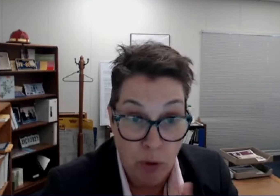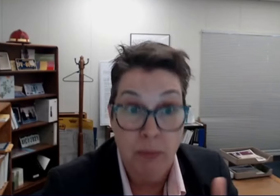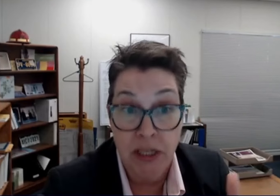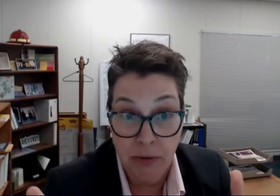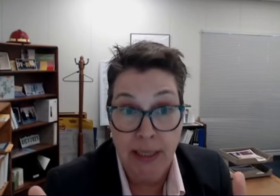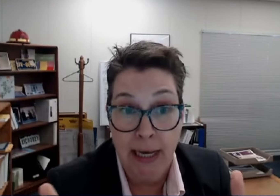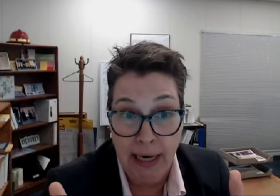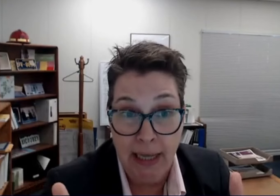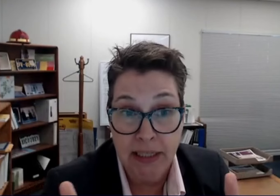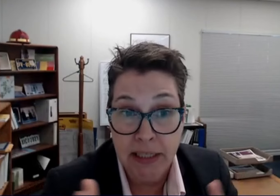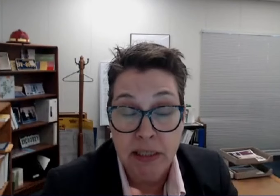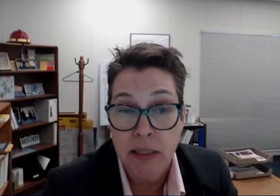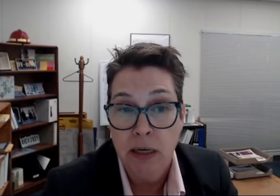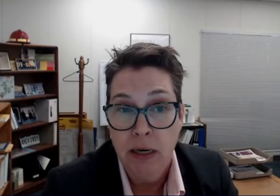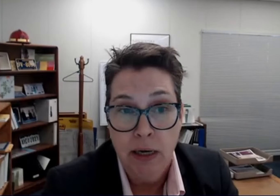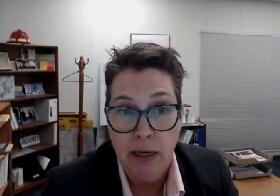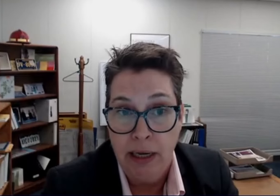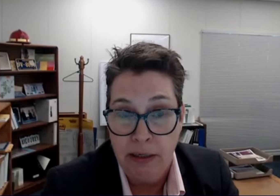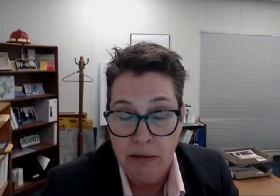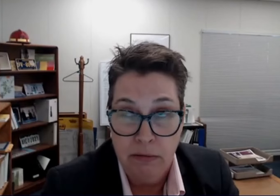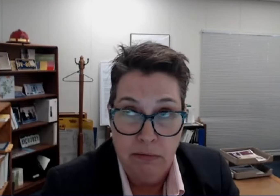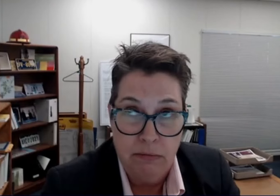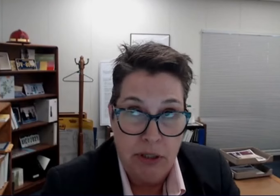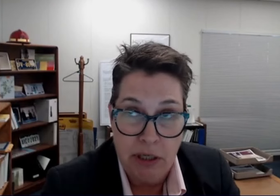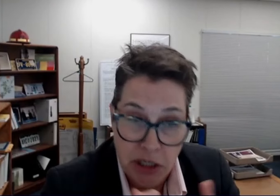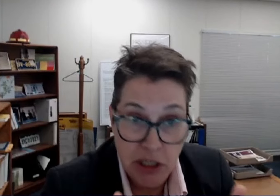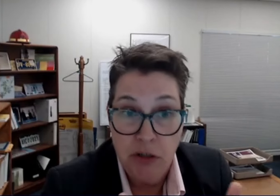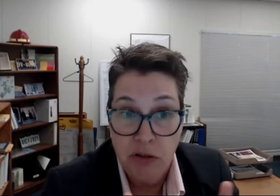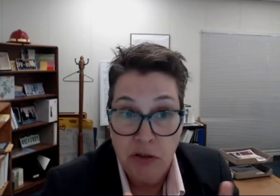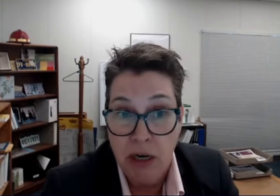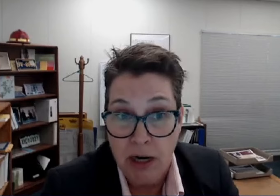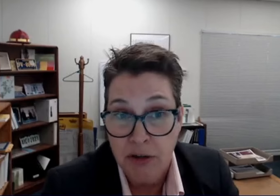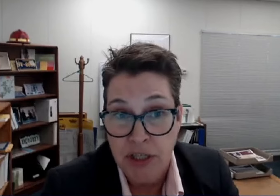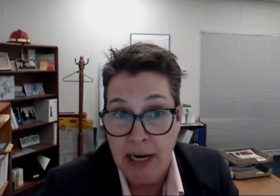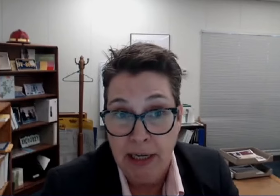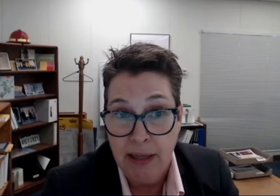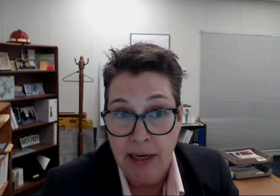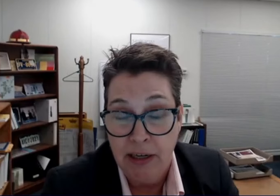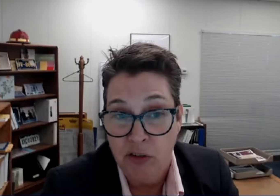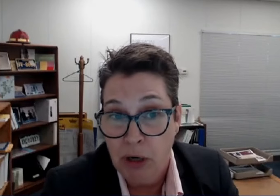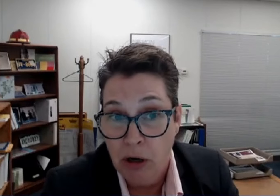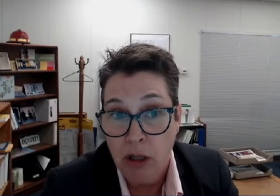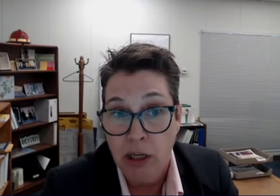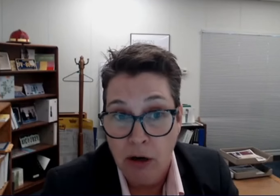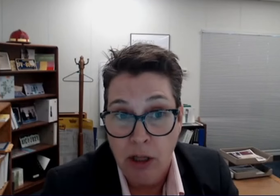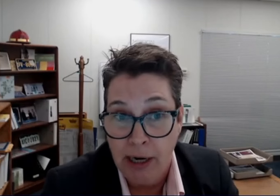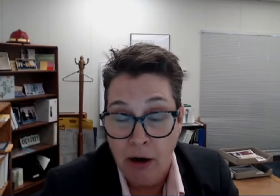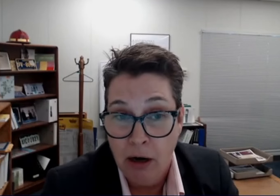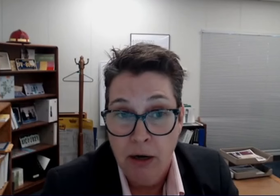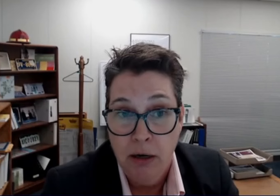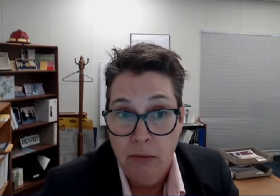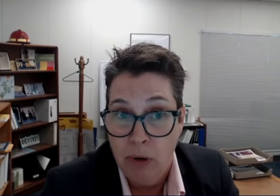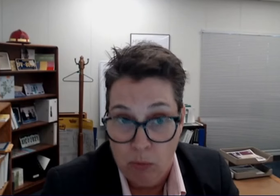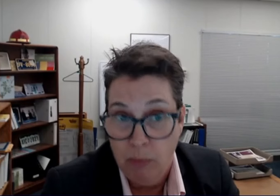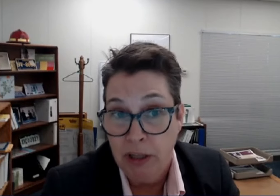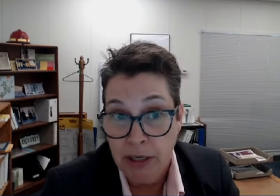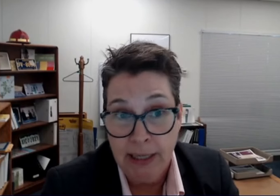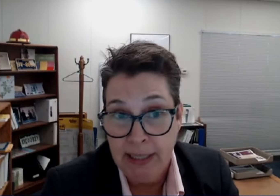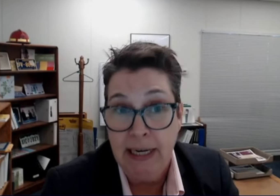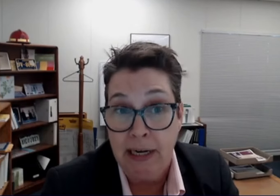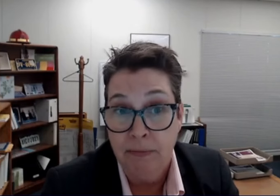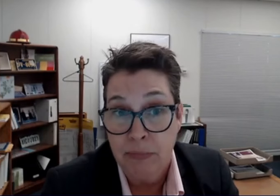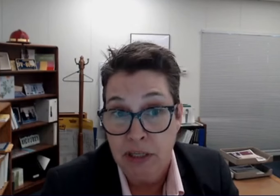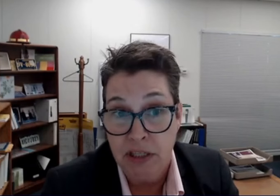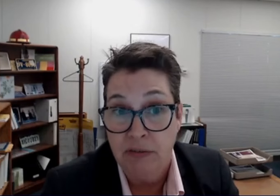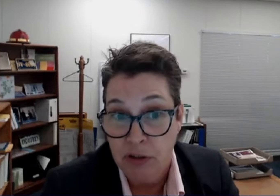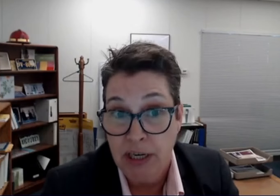staff. We will be doing that analysis. It continues to be our understanding that it is a mere clerical error, but we'll be looking